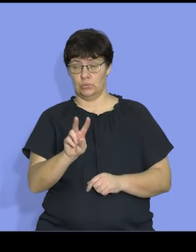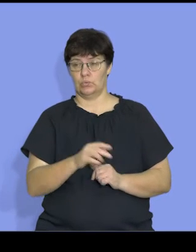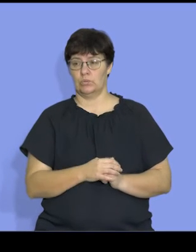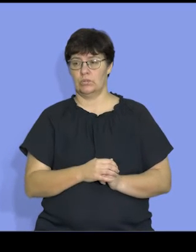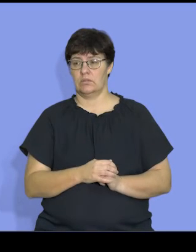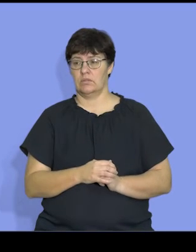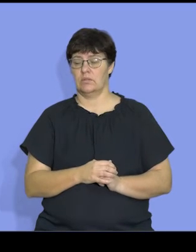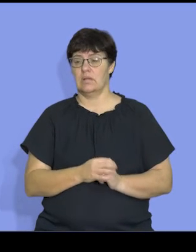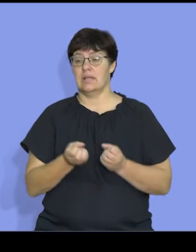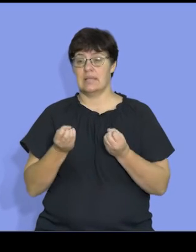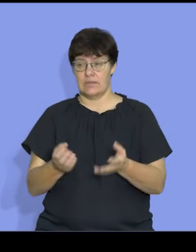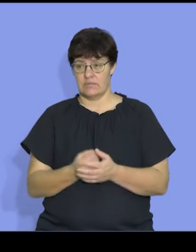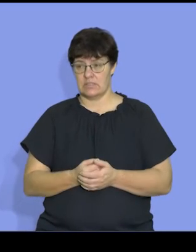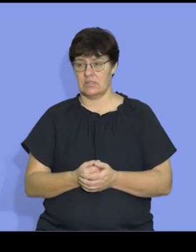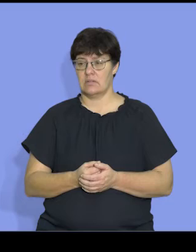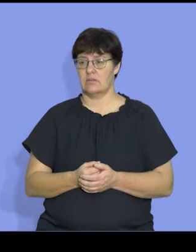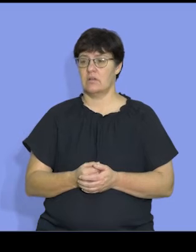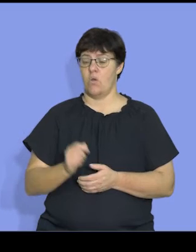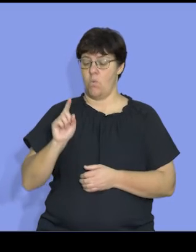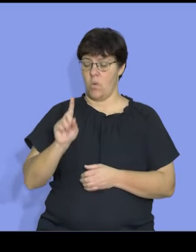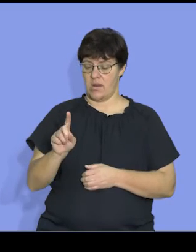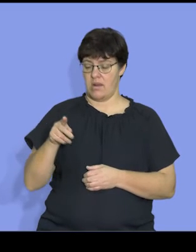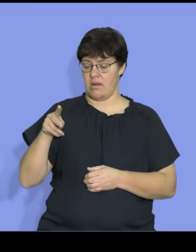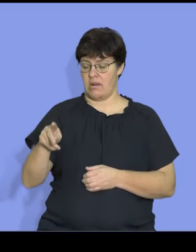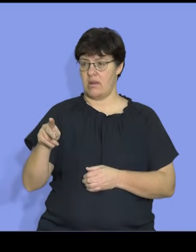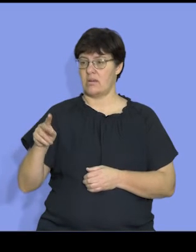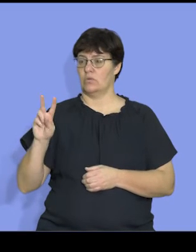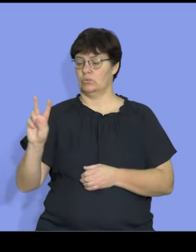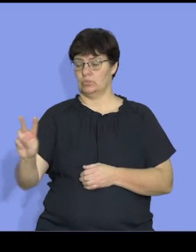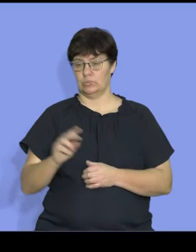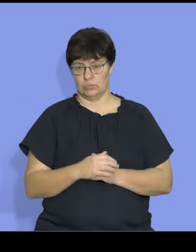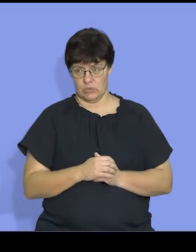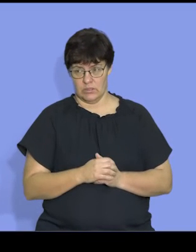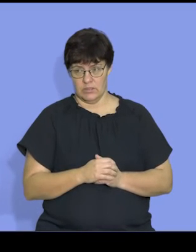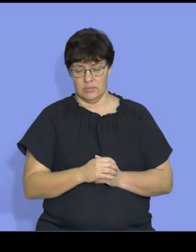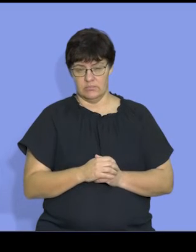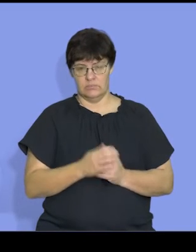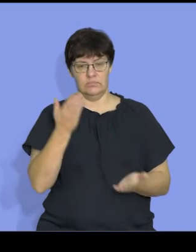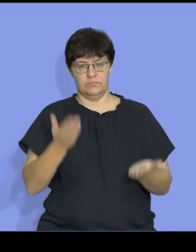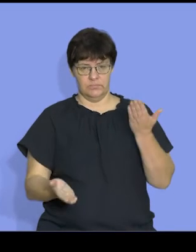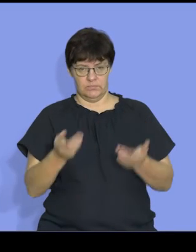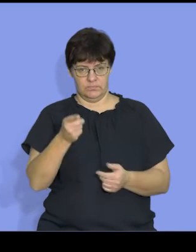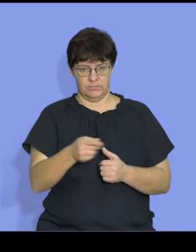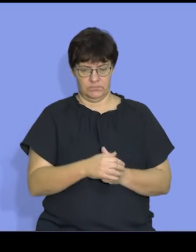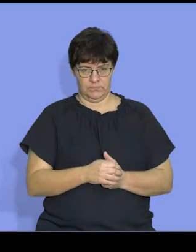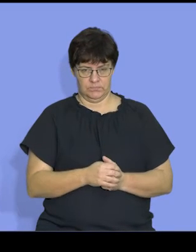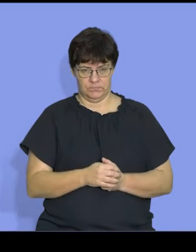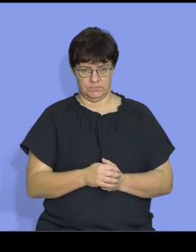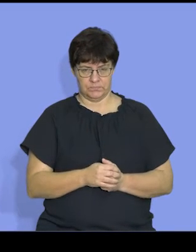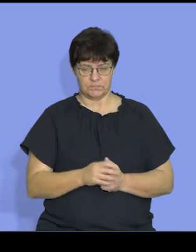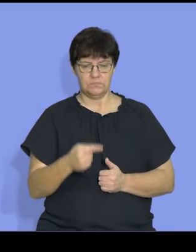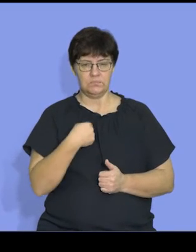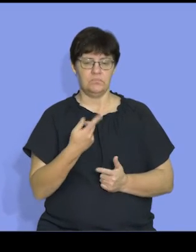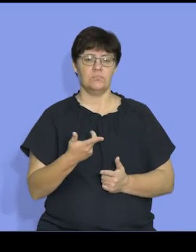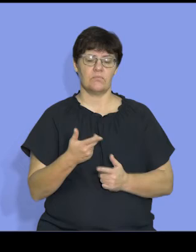potassium hydroxide to form a mole of the salt and 2 moles of water. So this is the balanced equation. So if there are going to